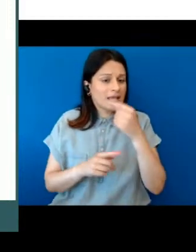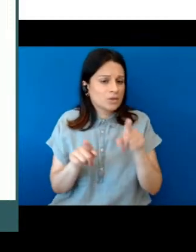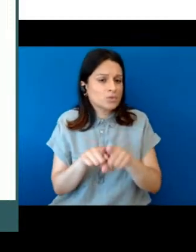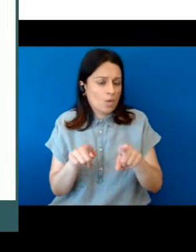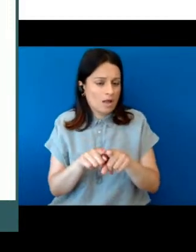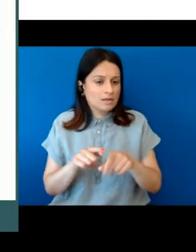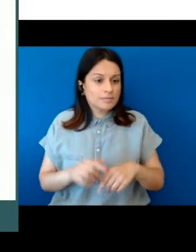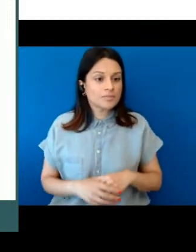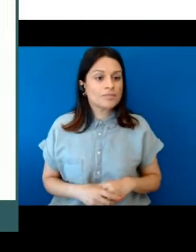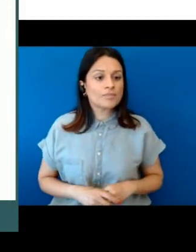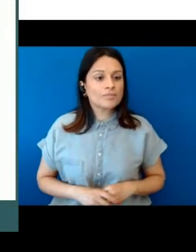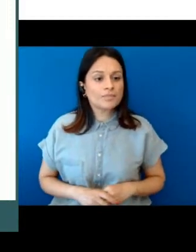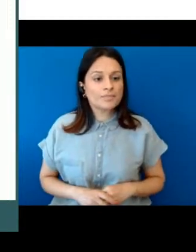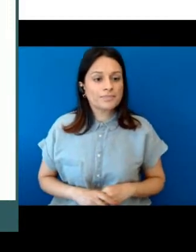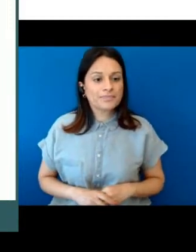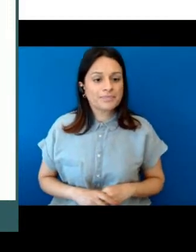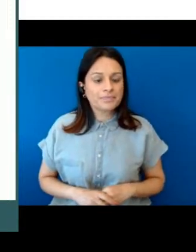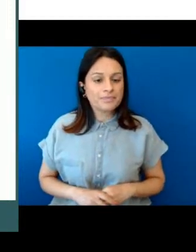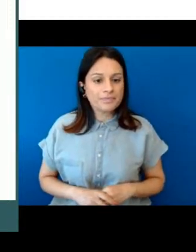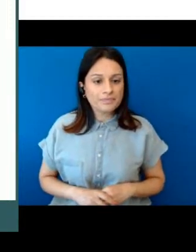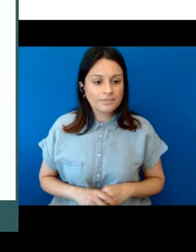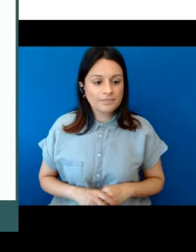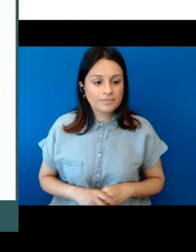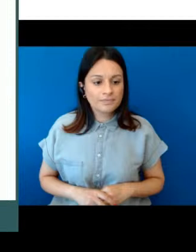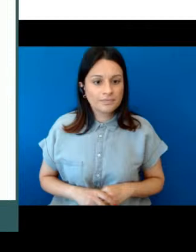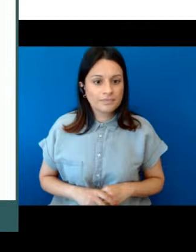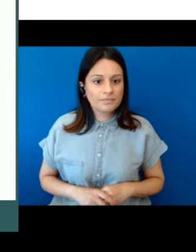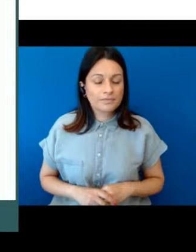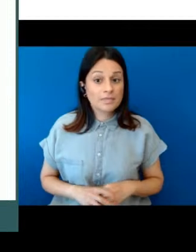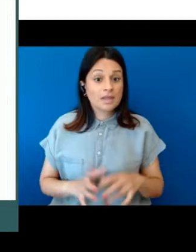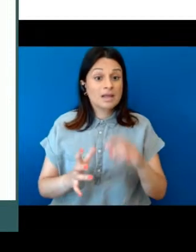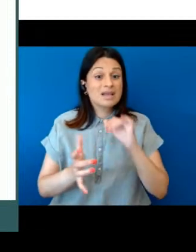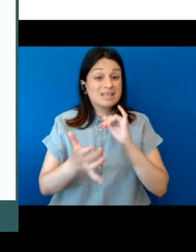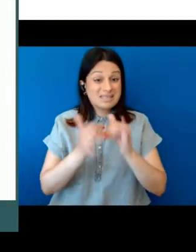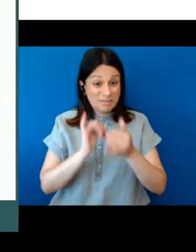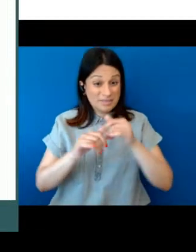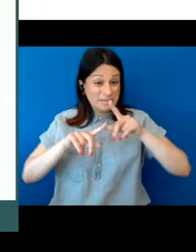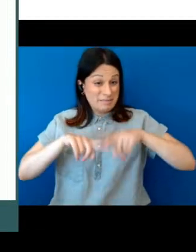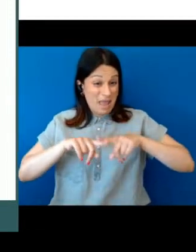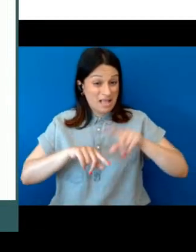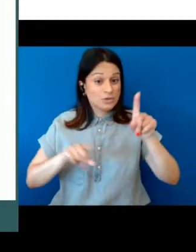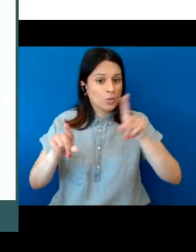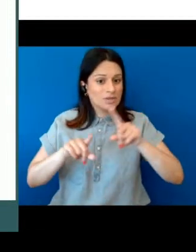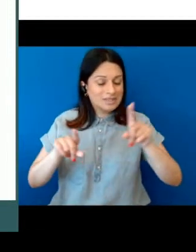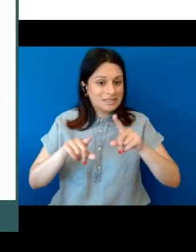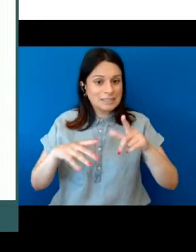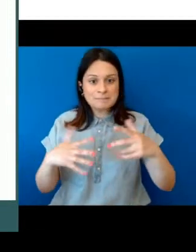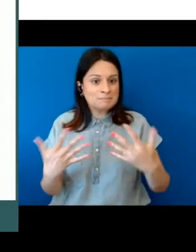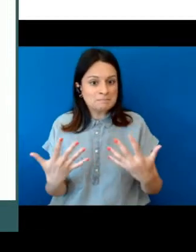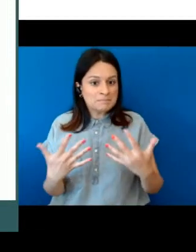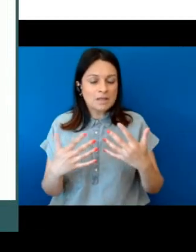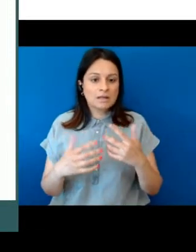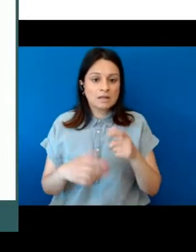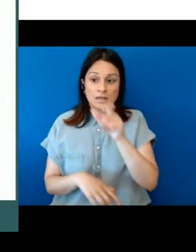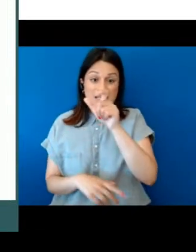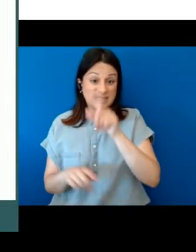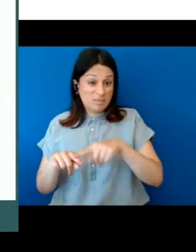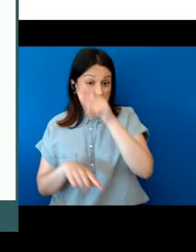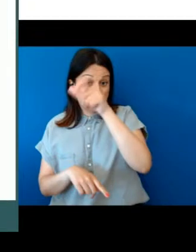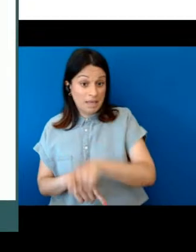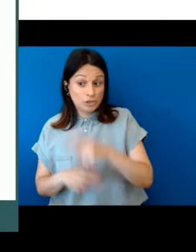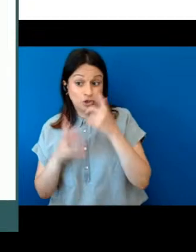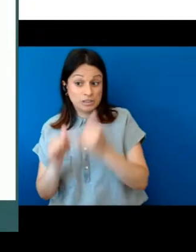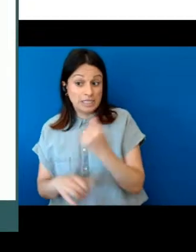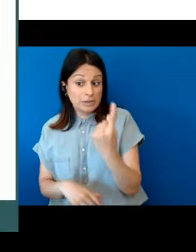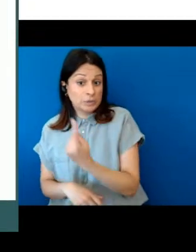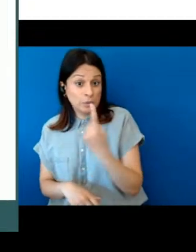which is probably partly operator dependent, but also quite possibly partly patient dependent in terms of what else